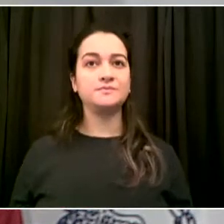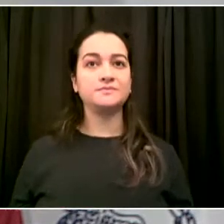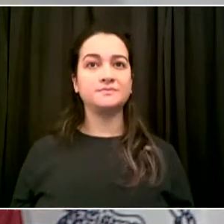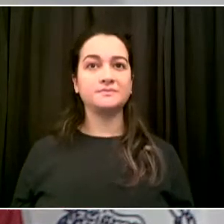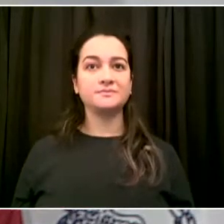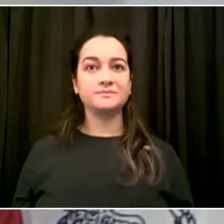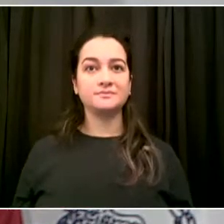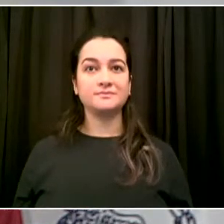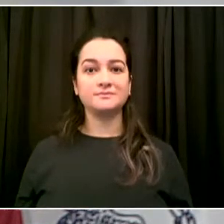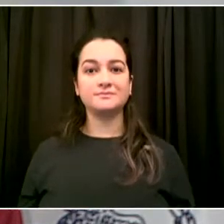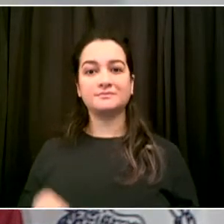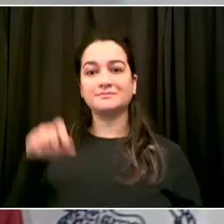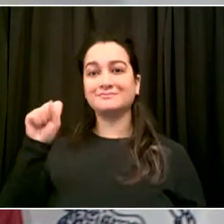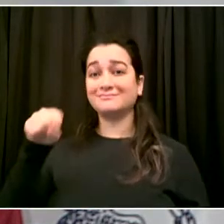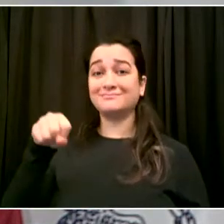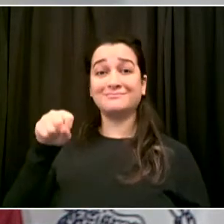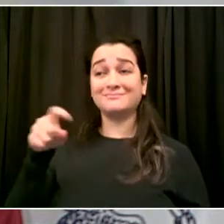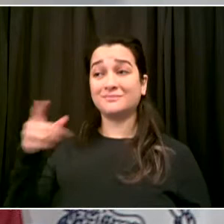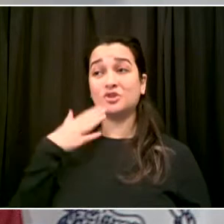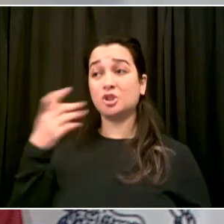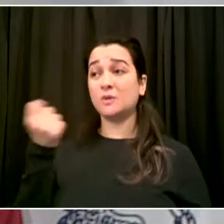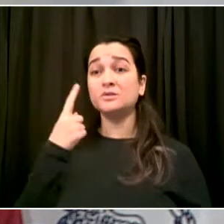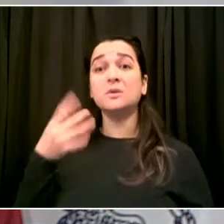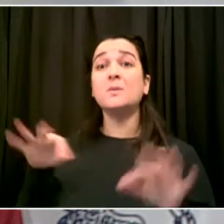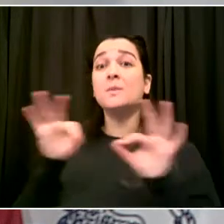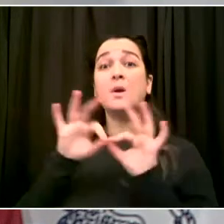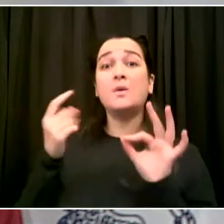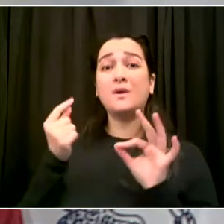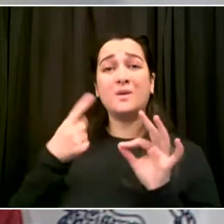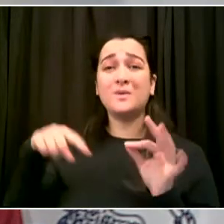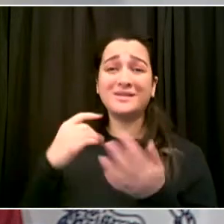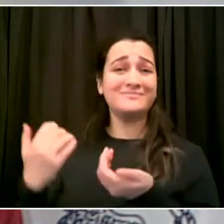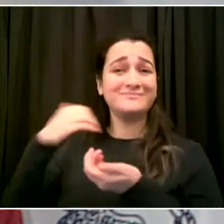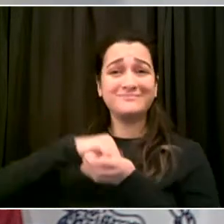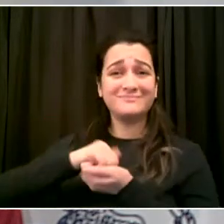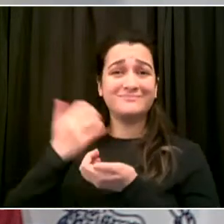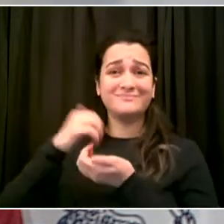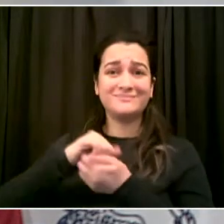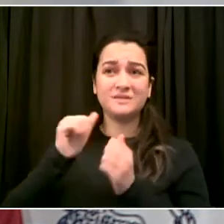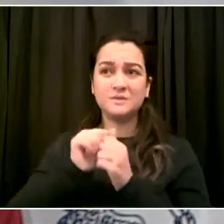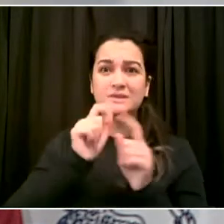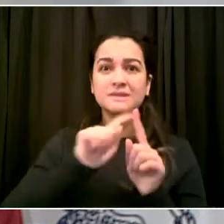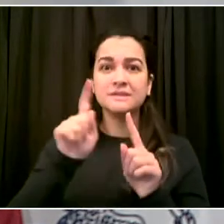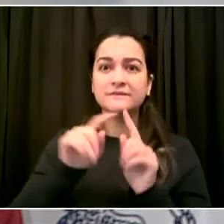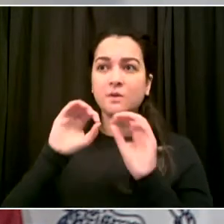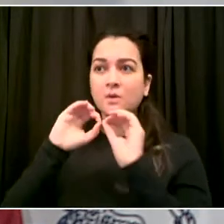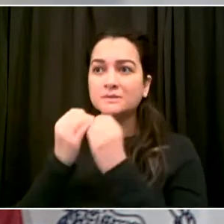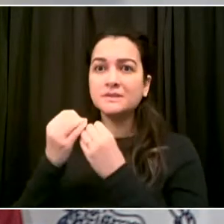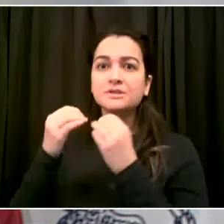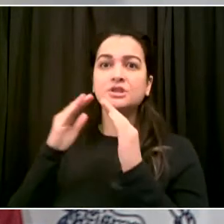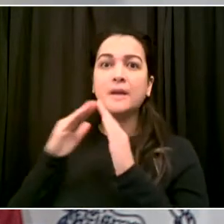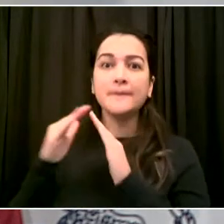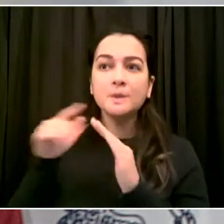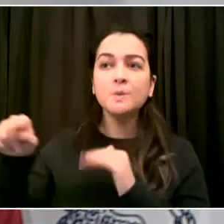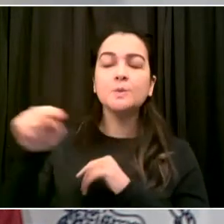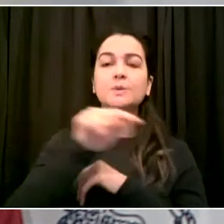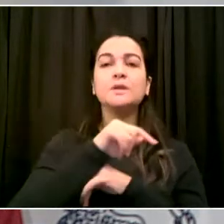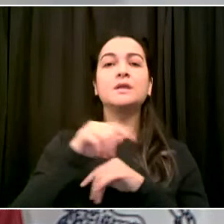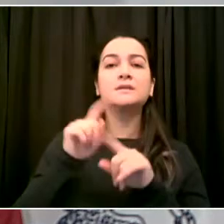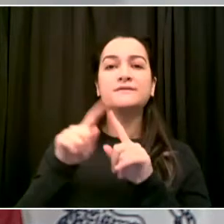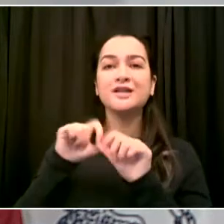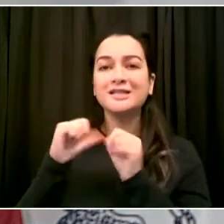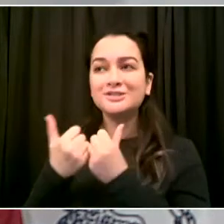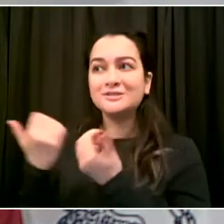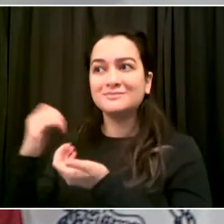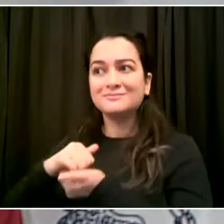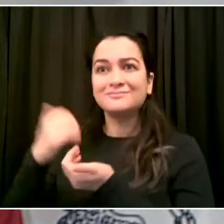number of conversations with leaders in the Asian American communities, with organizations that are there at the front line.